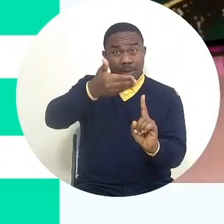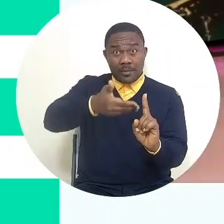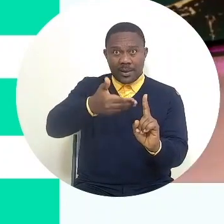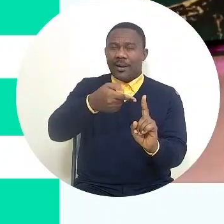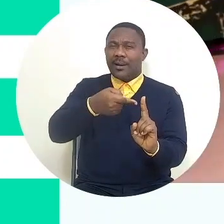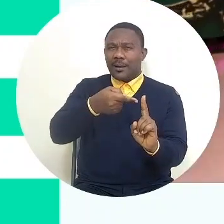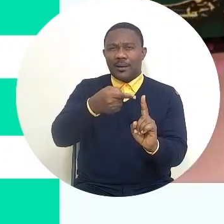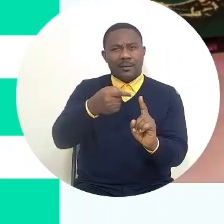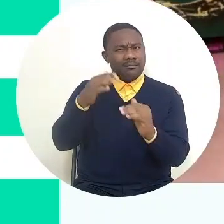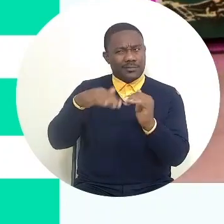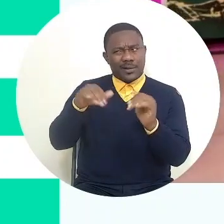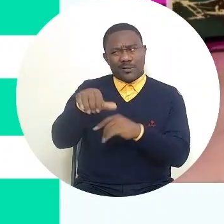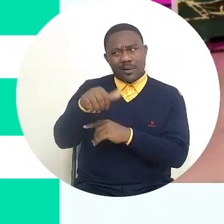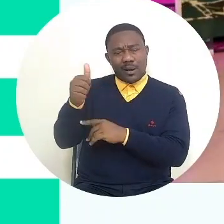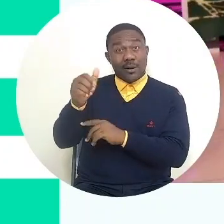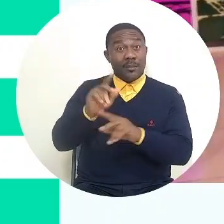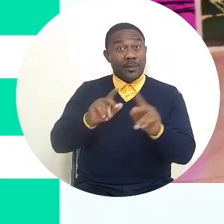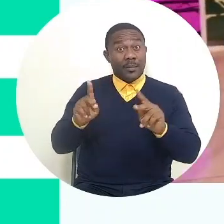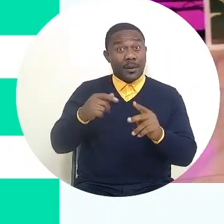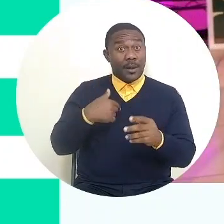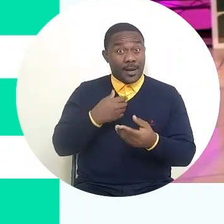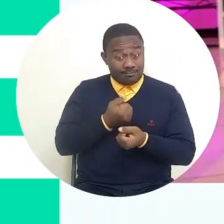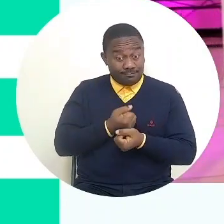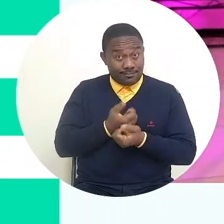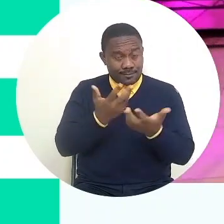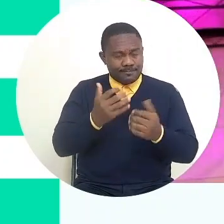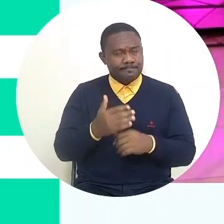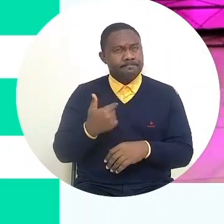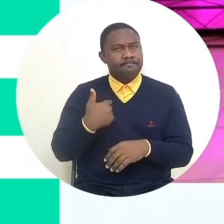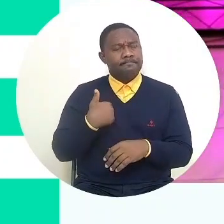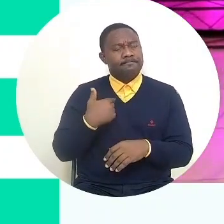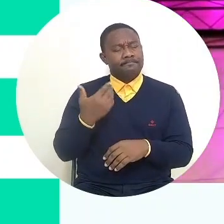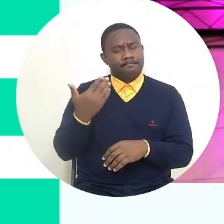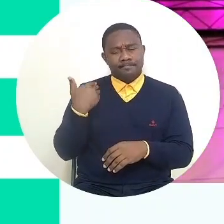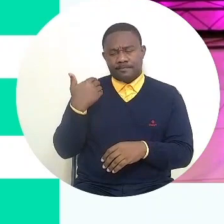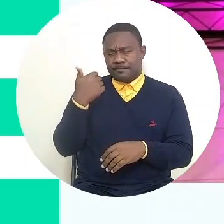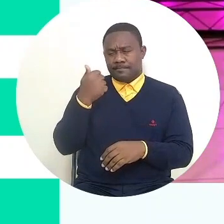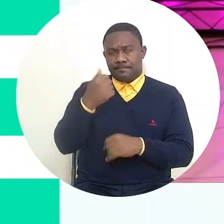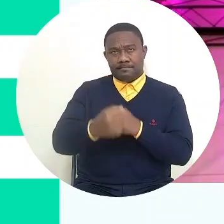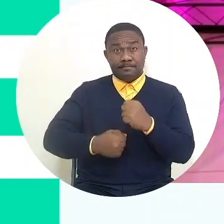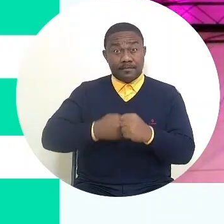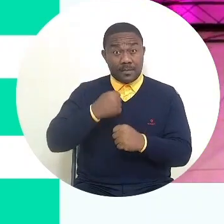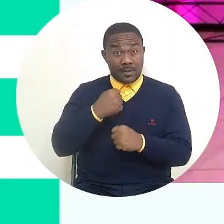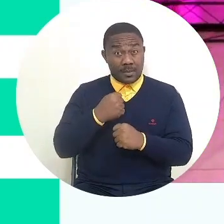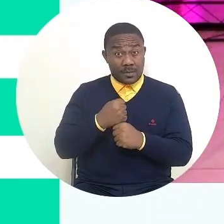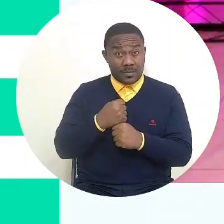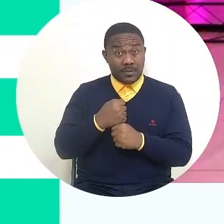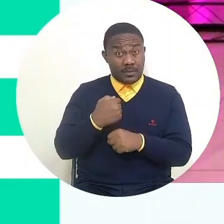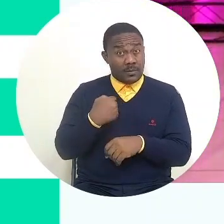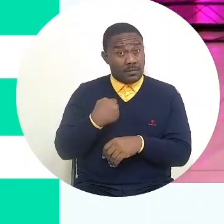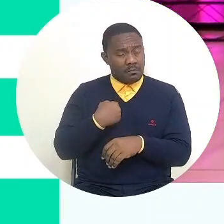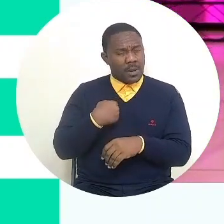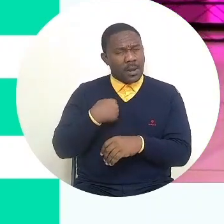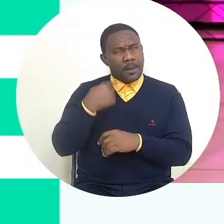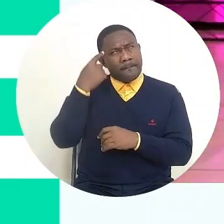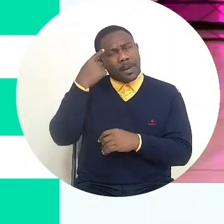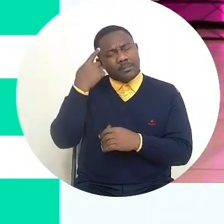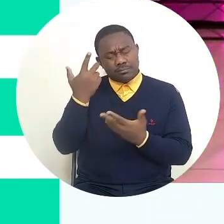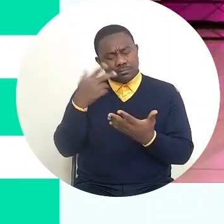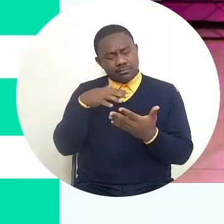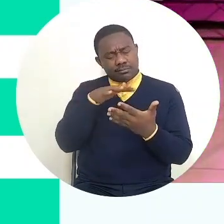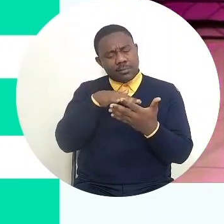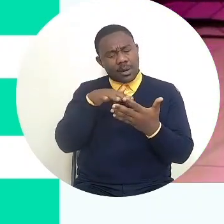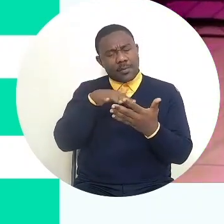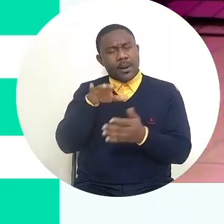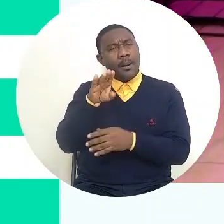other person. So let me share this with you. Over a decade ago, I was studying the subject of branding, and I found out